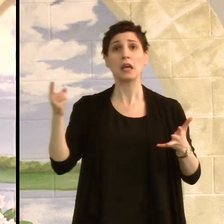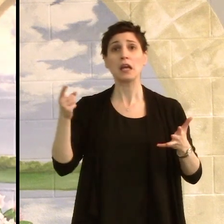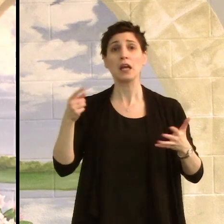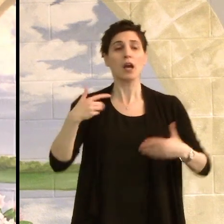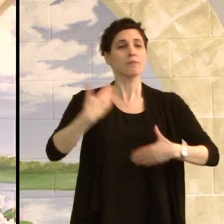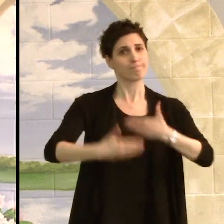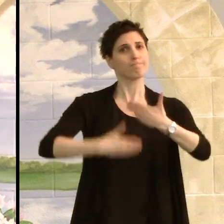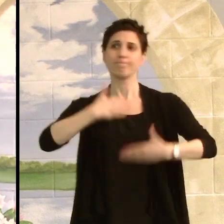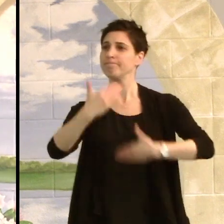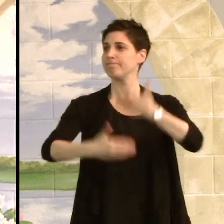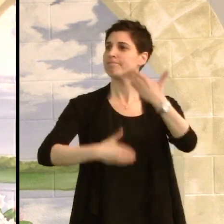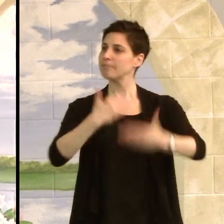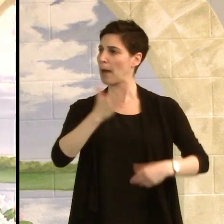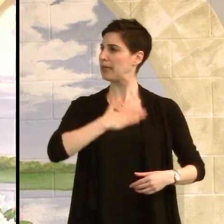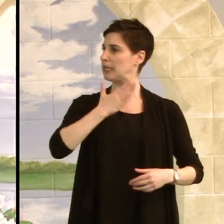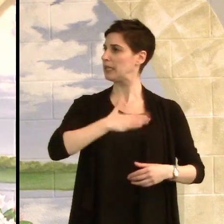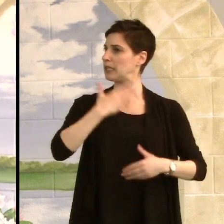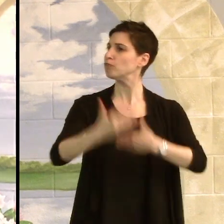joy most of the time.